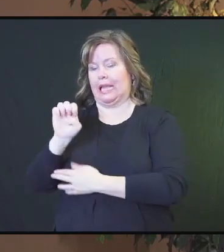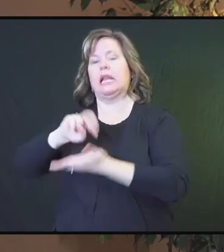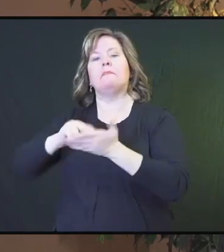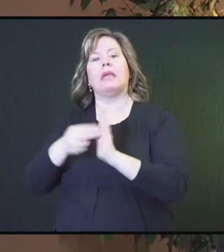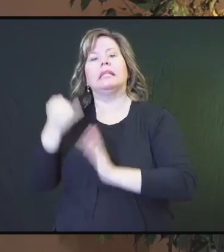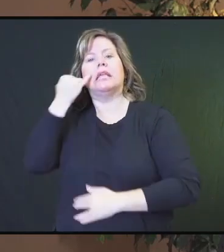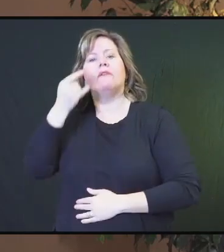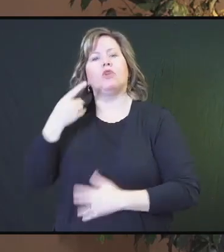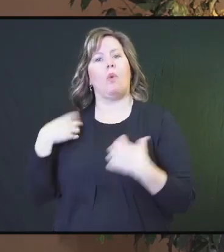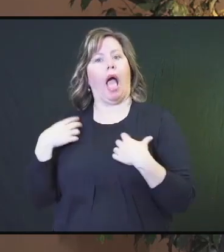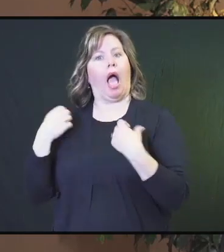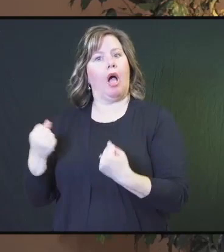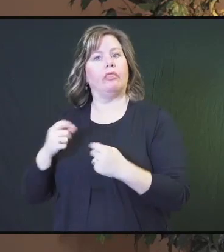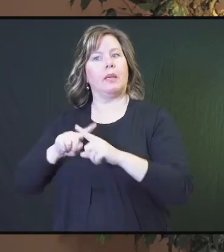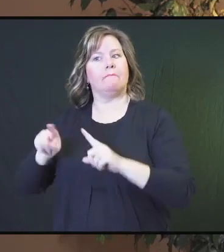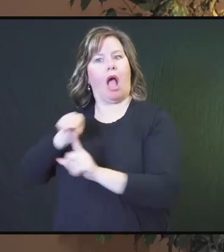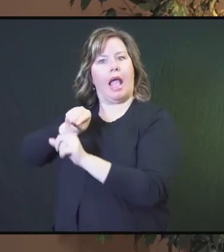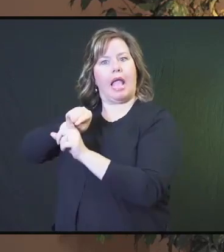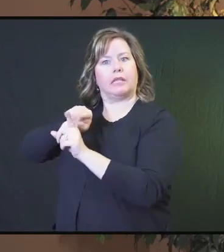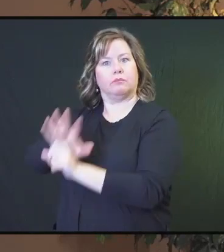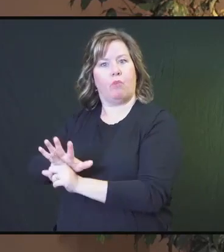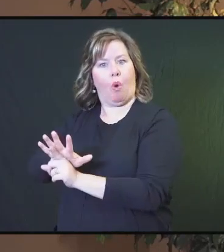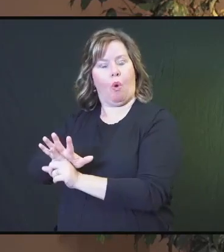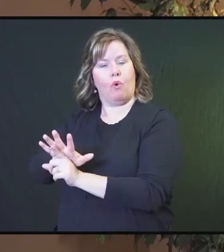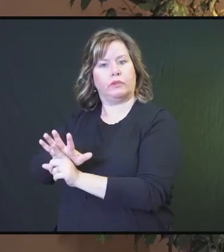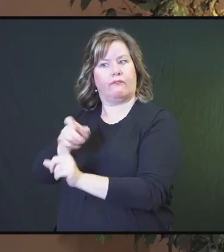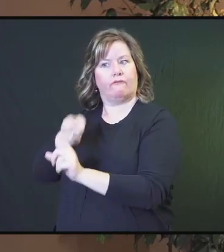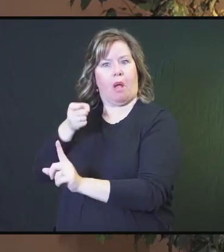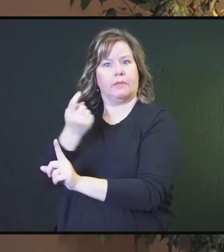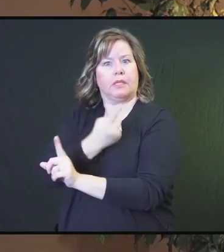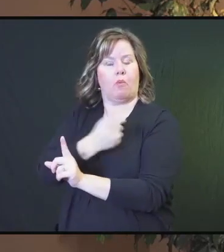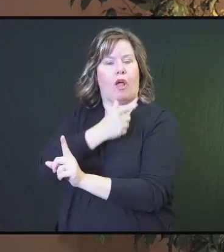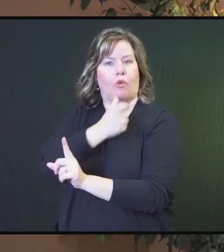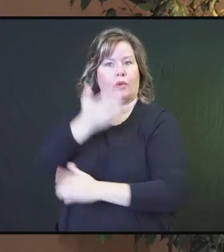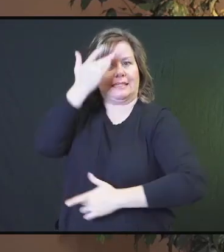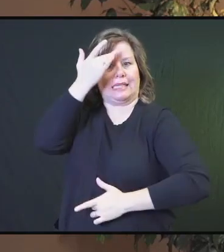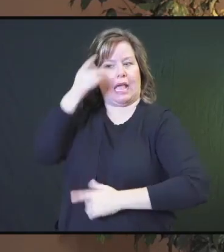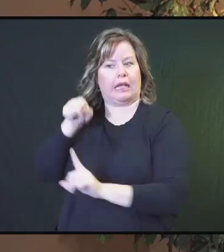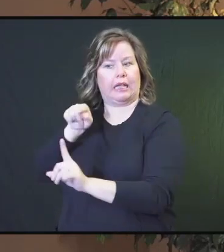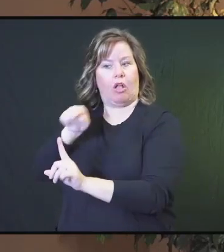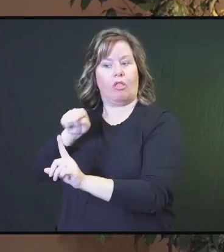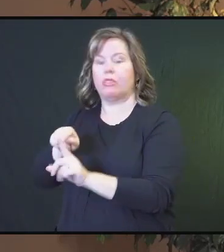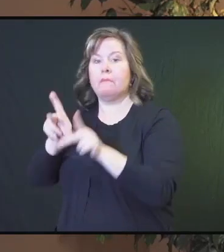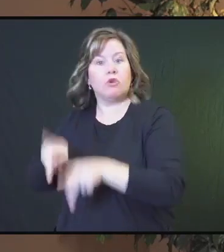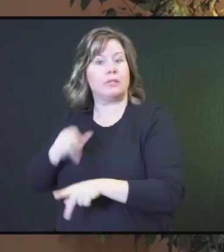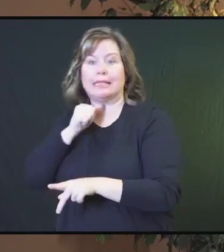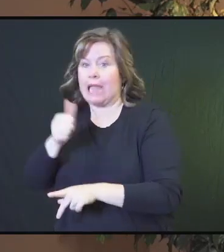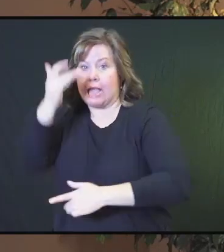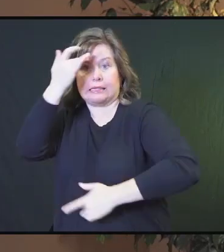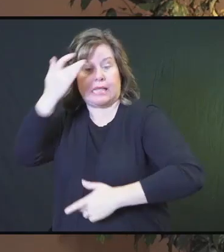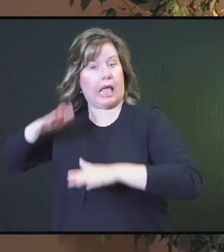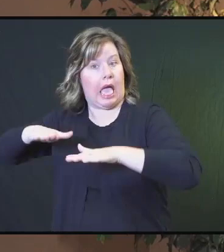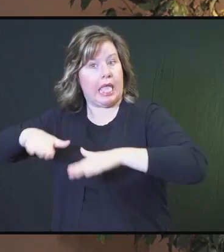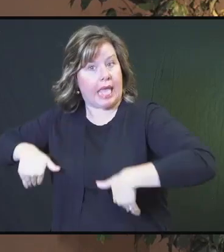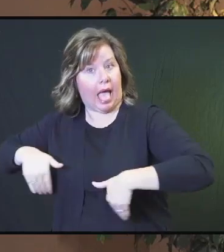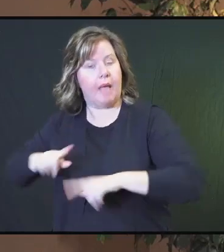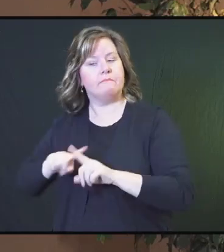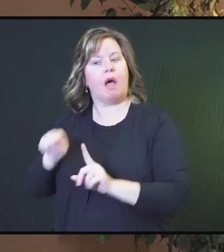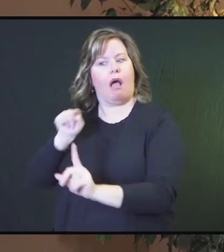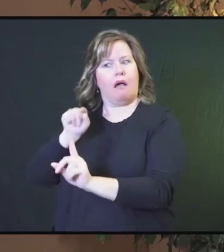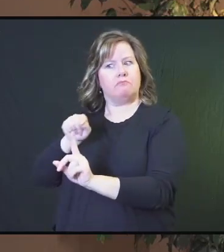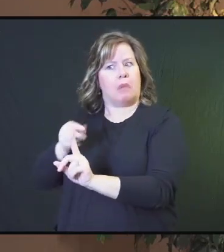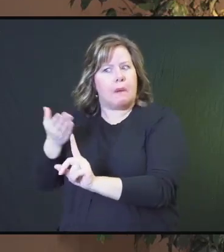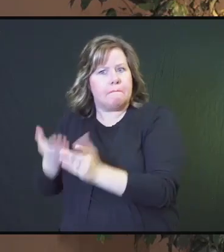exposed to someone who is sick. And we don't know if they're going to become sick or not, but it's important that we have some restrictions over